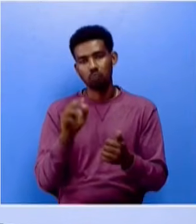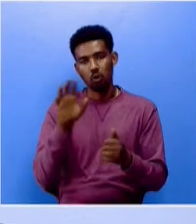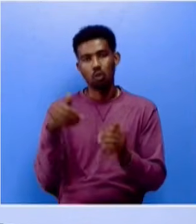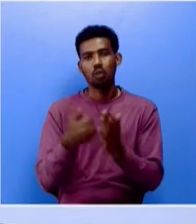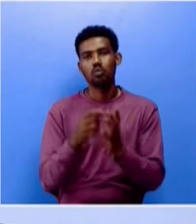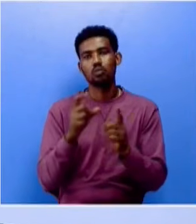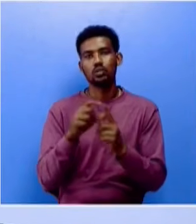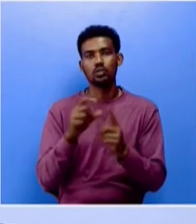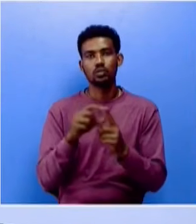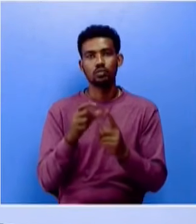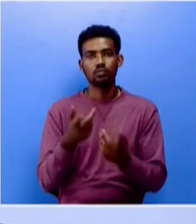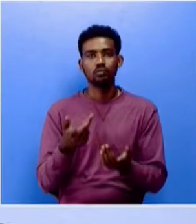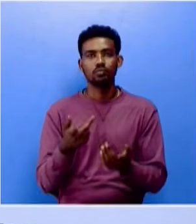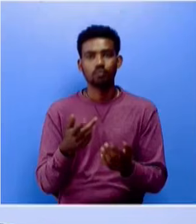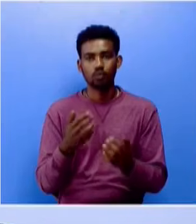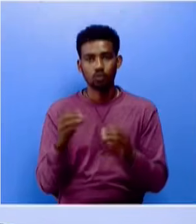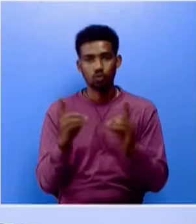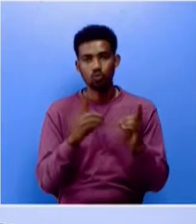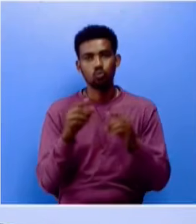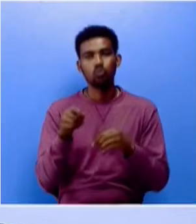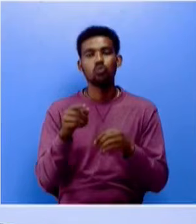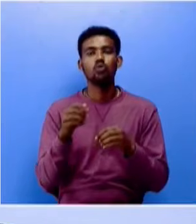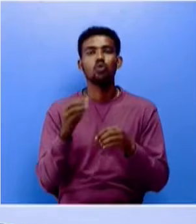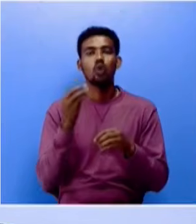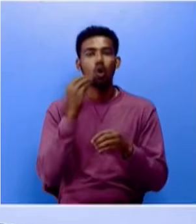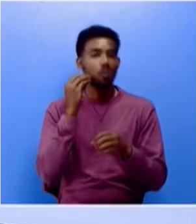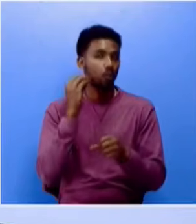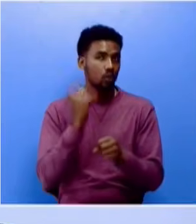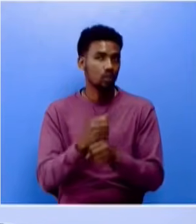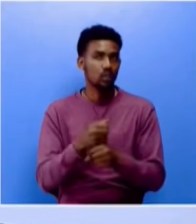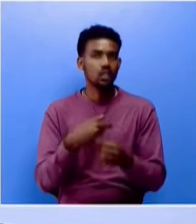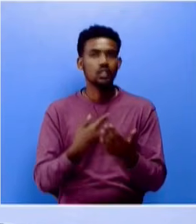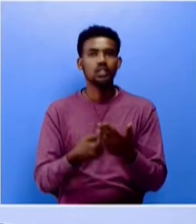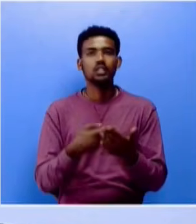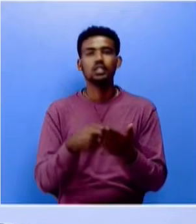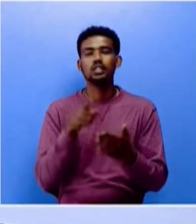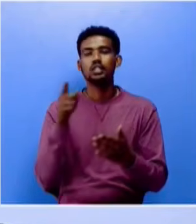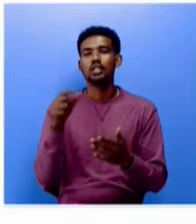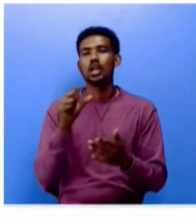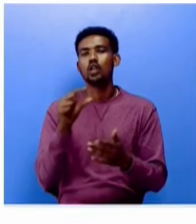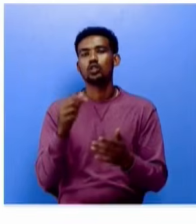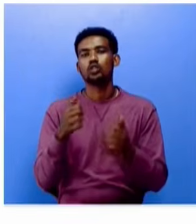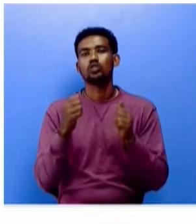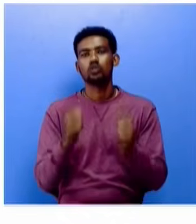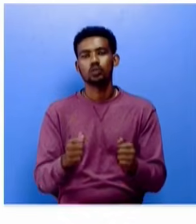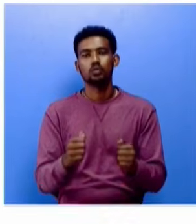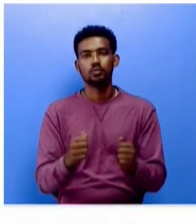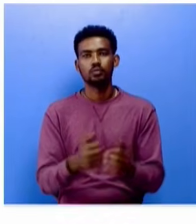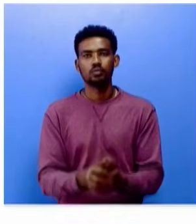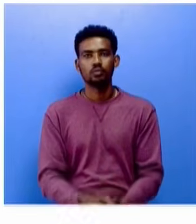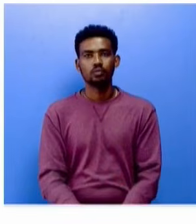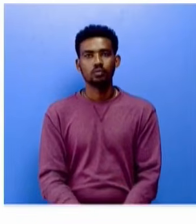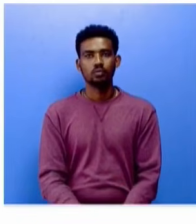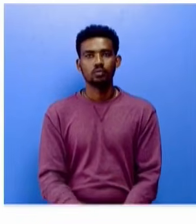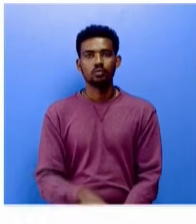do your homework. Am I right? So come on here. This one just in affirmative case.